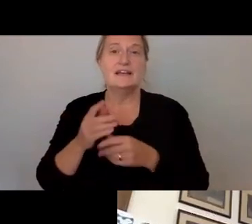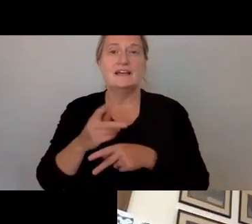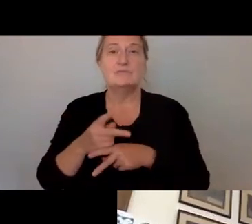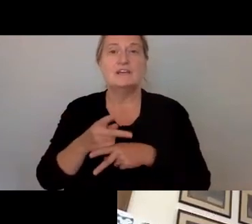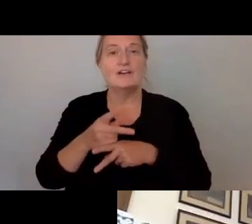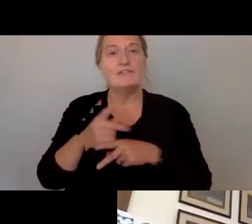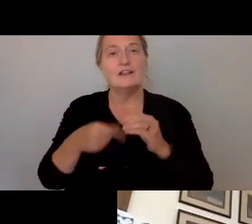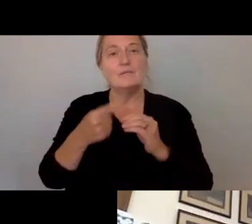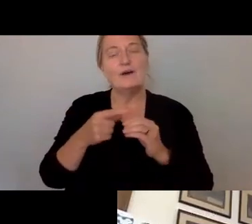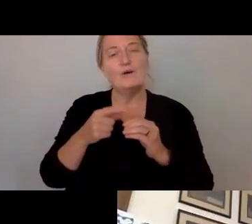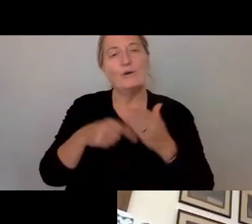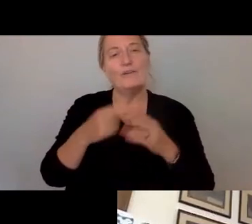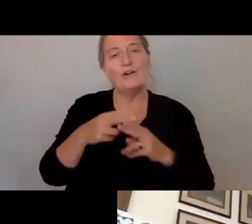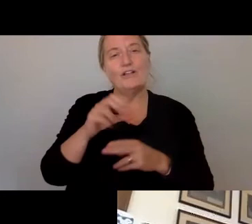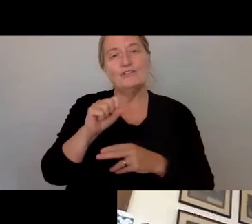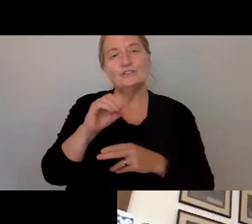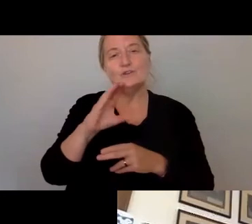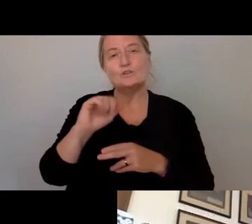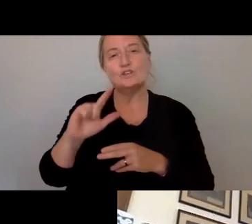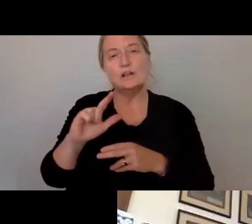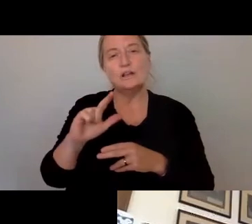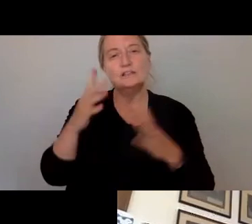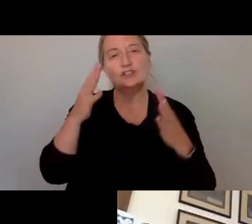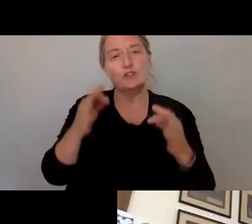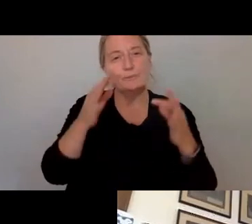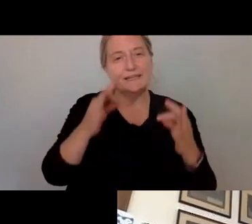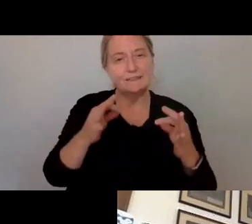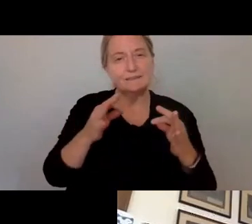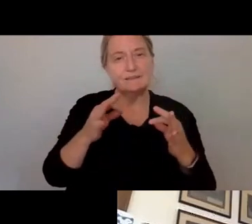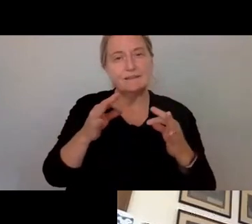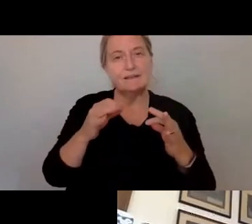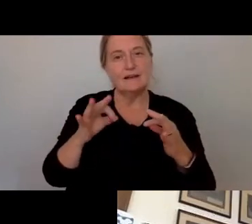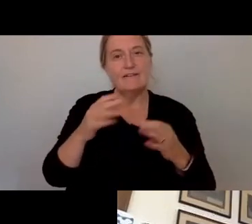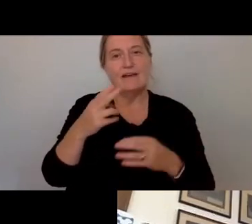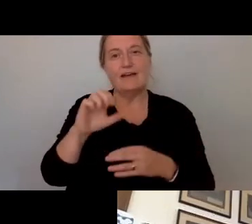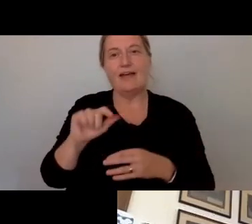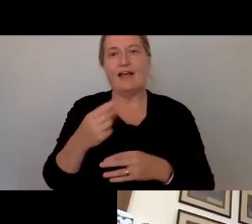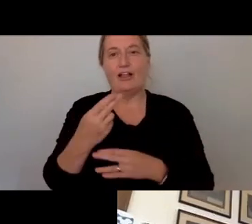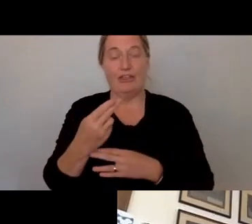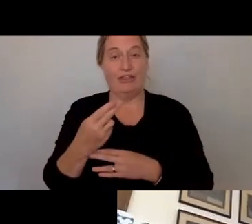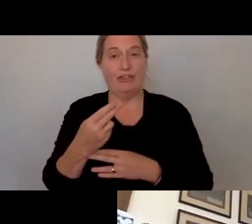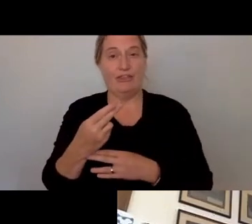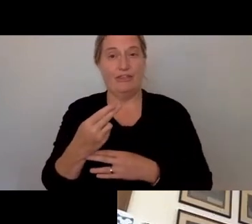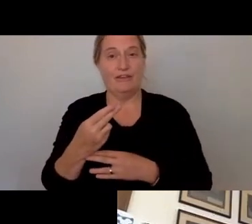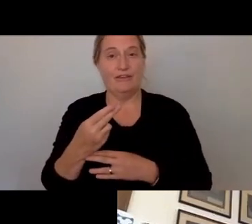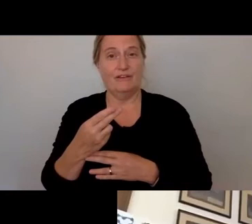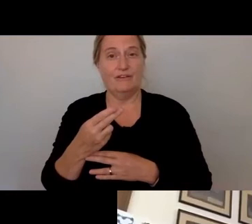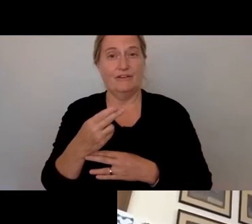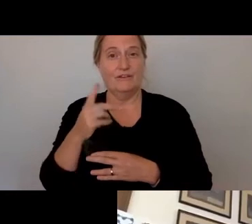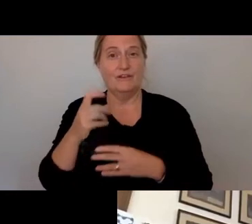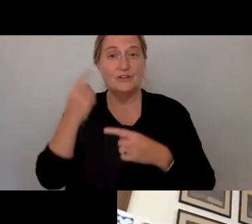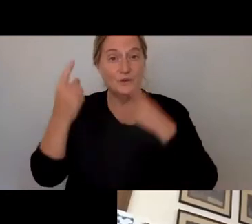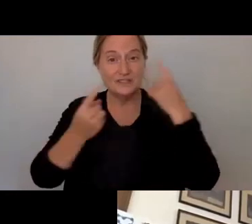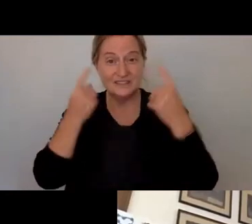health. And in Minnesota, we don't have to make the case anymore for race and economics as a really